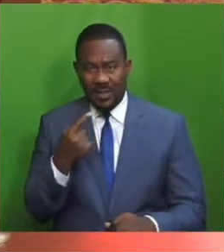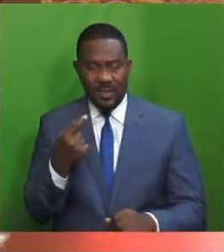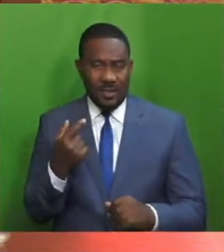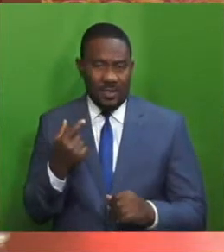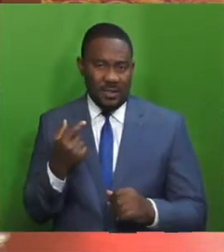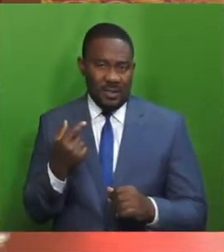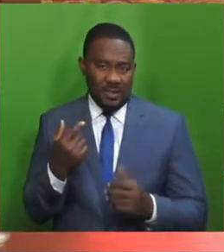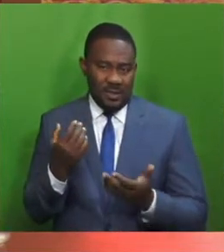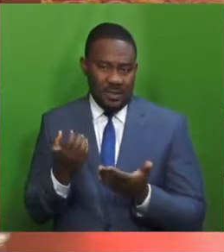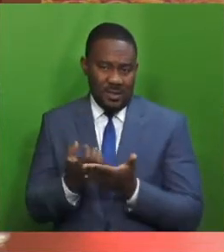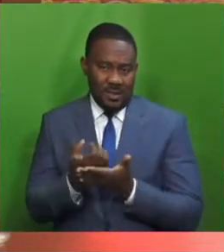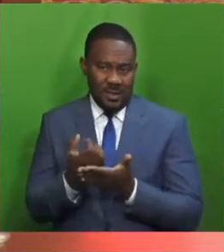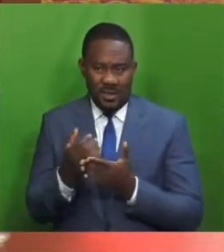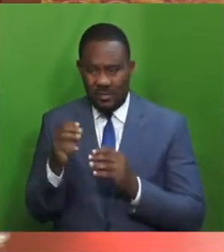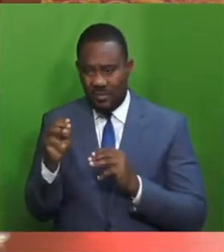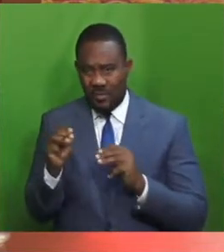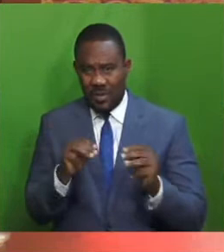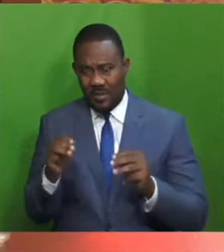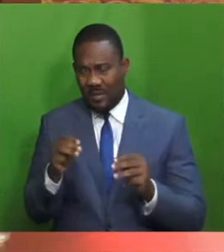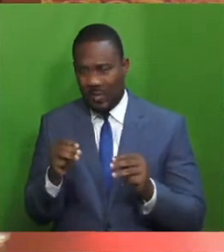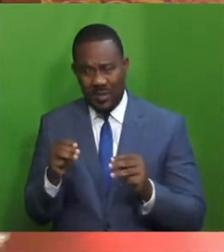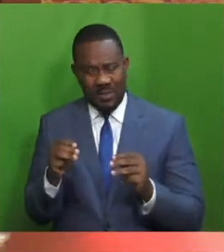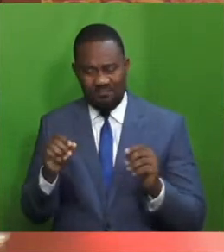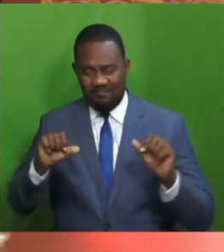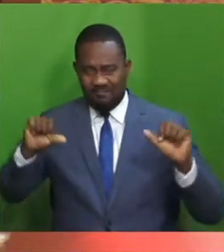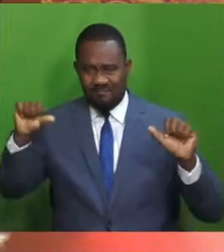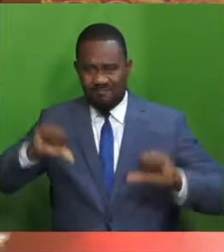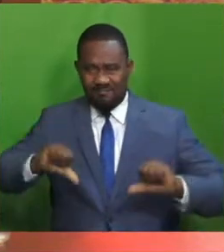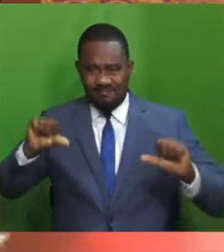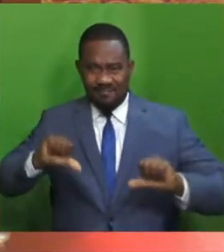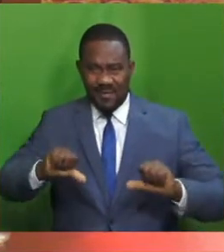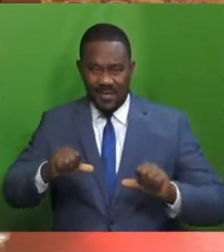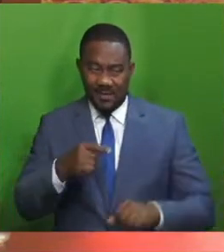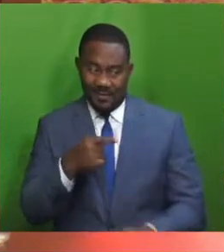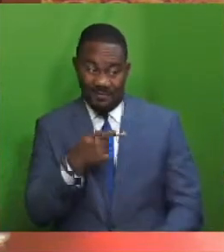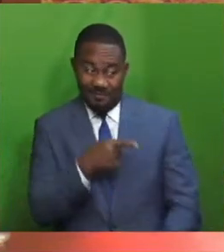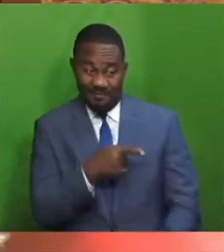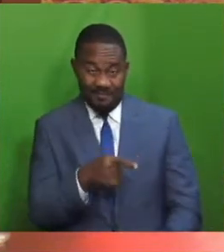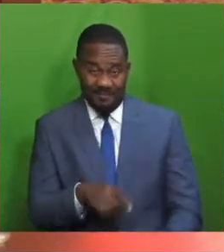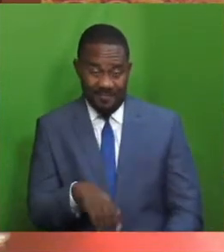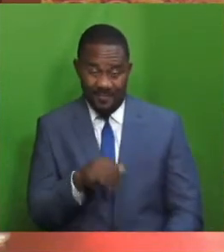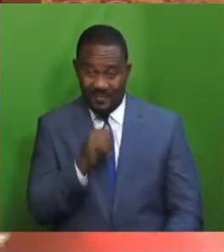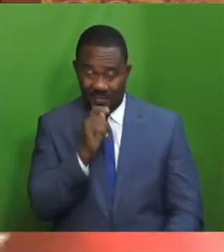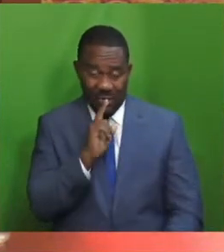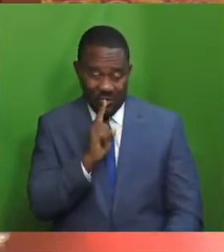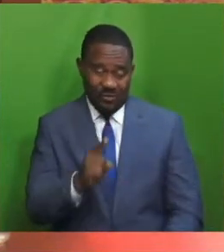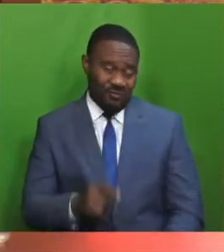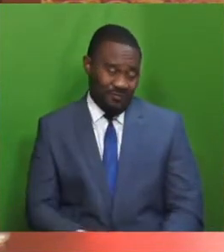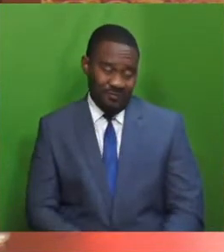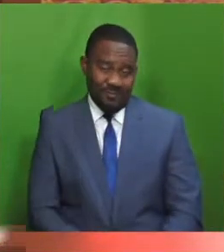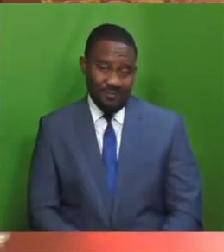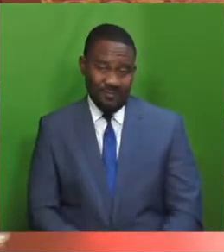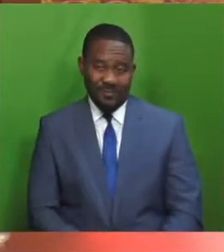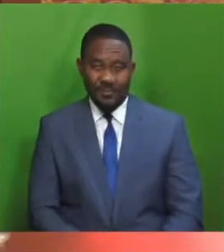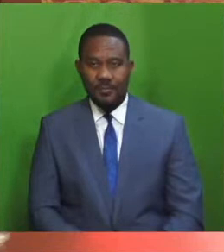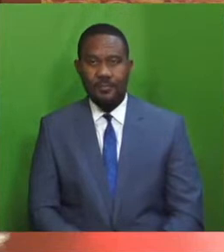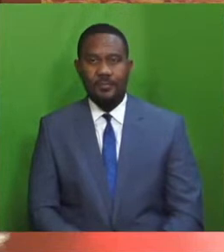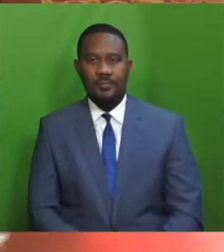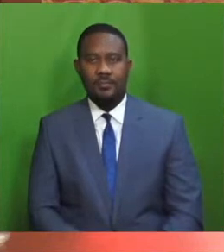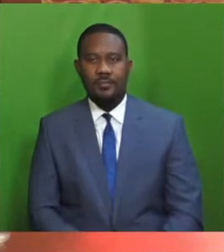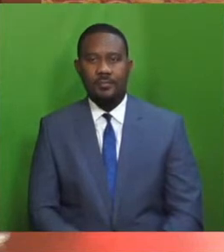shambolic. Clearly, you were not truthful to the facts. Mr.